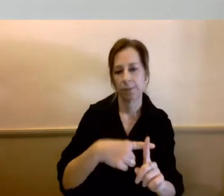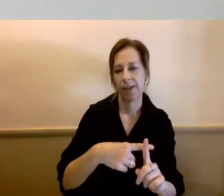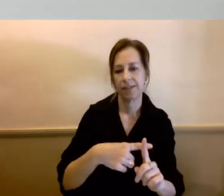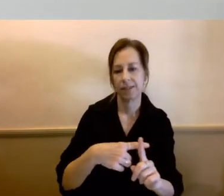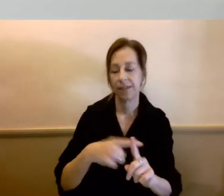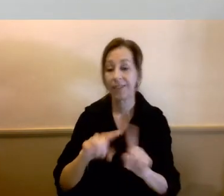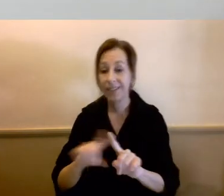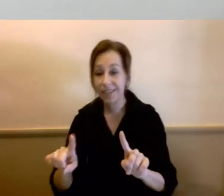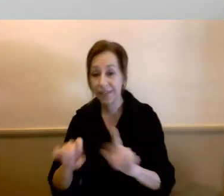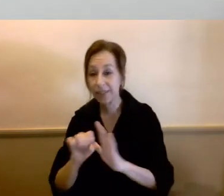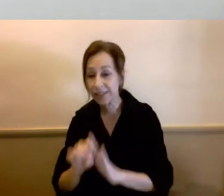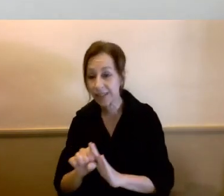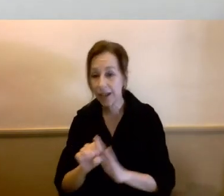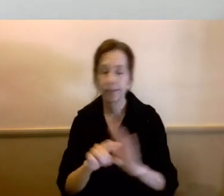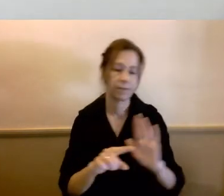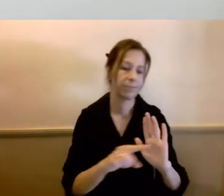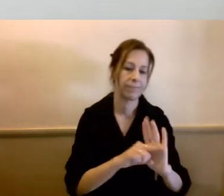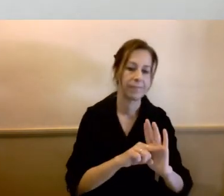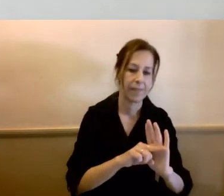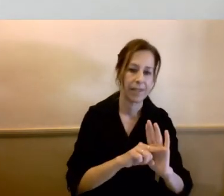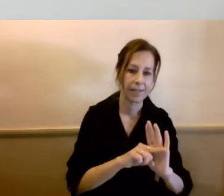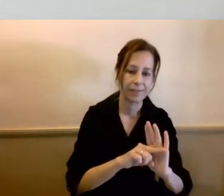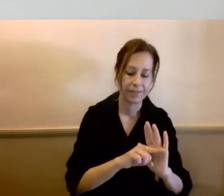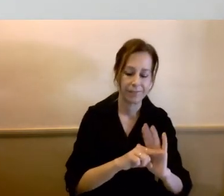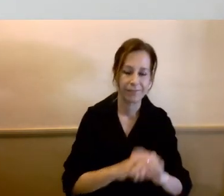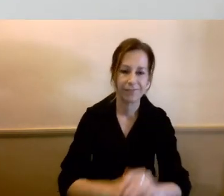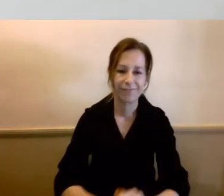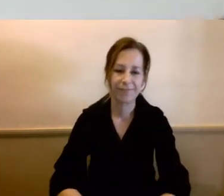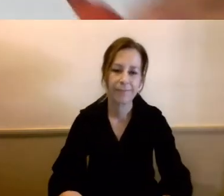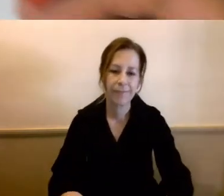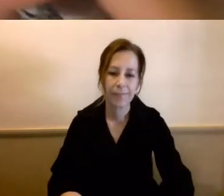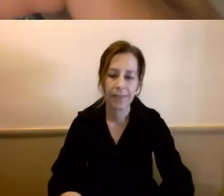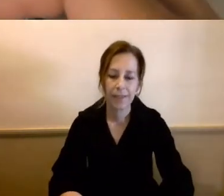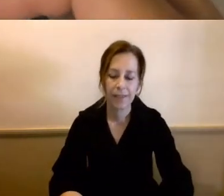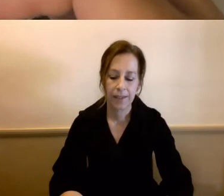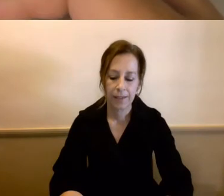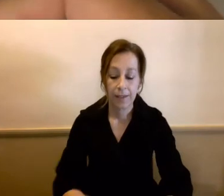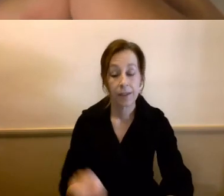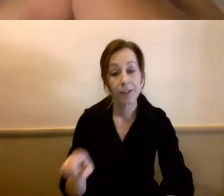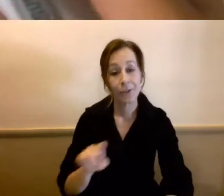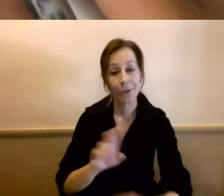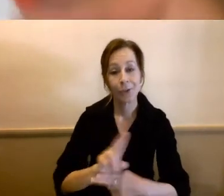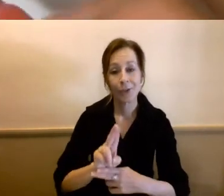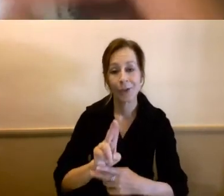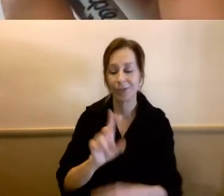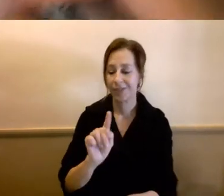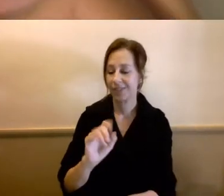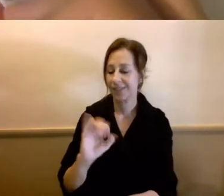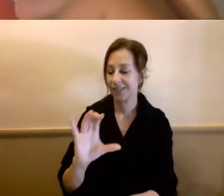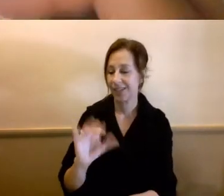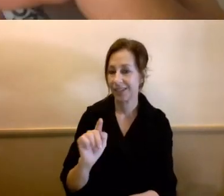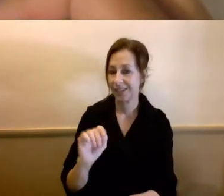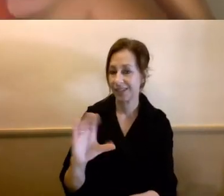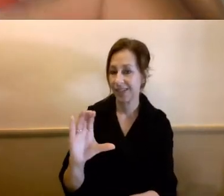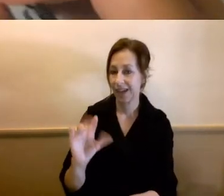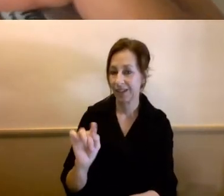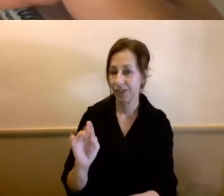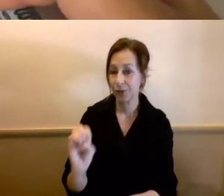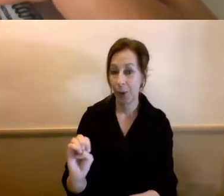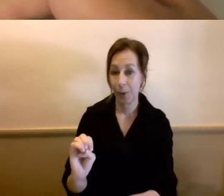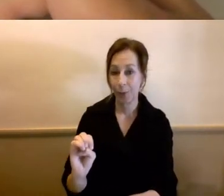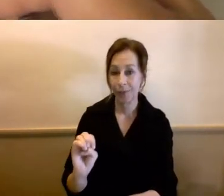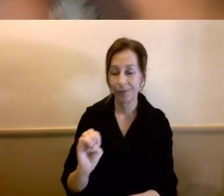it positive, and different signs, you're going to make it negative. We did tic-tac-toe. So what we